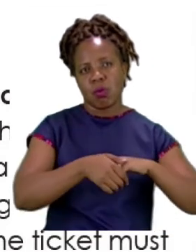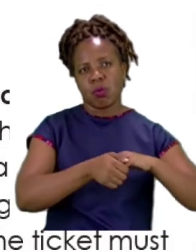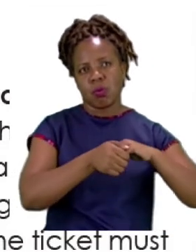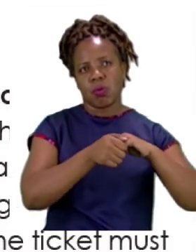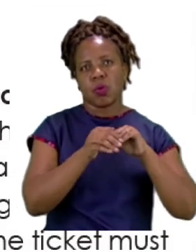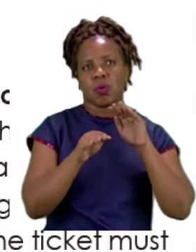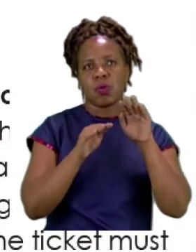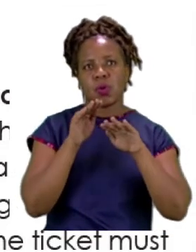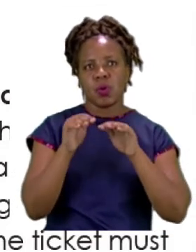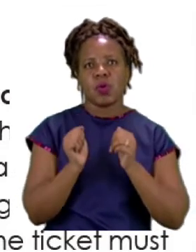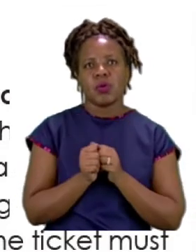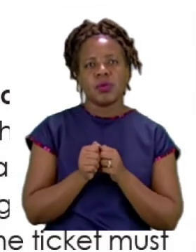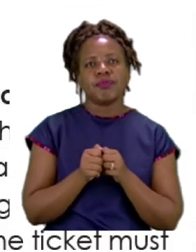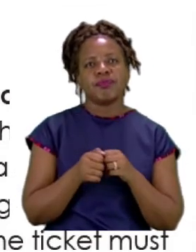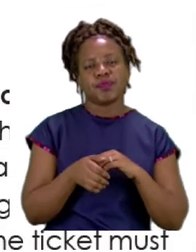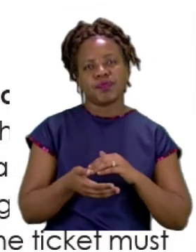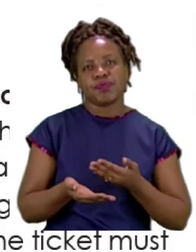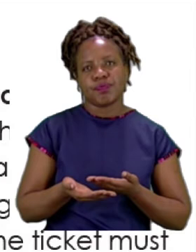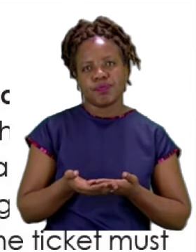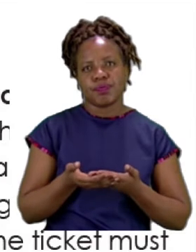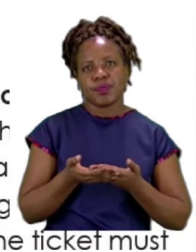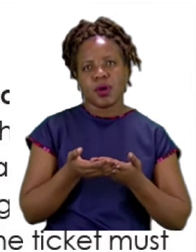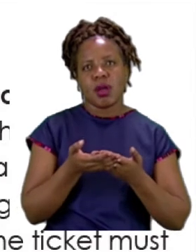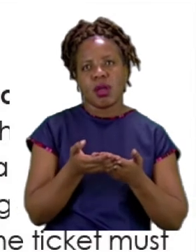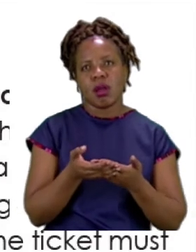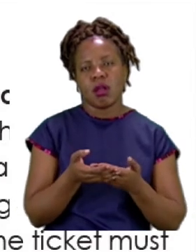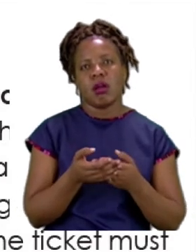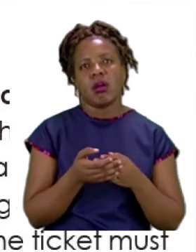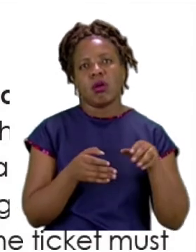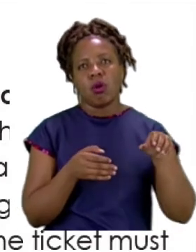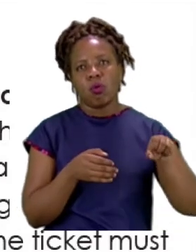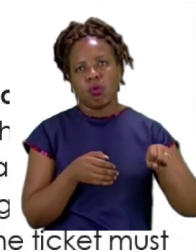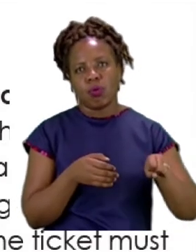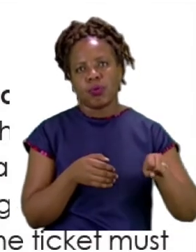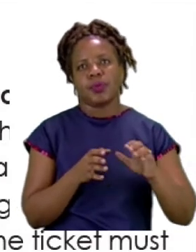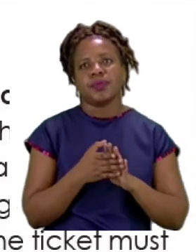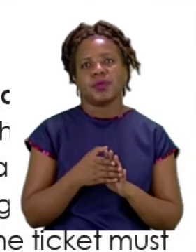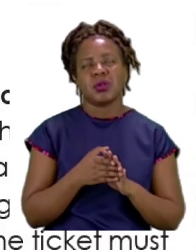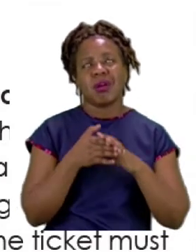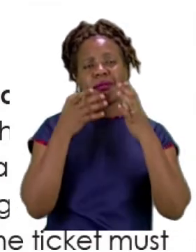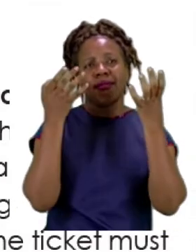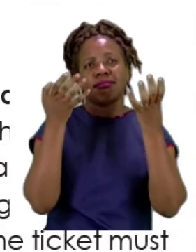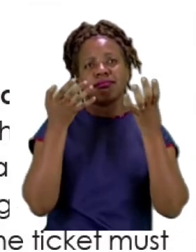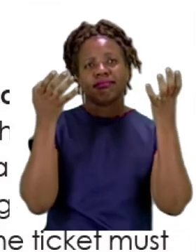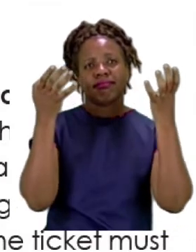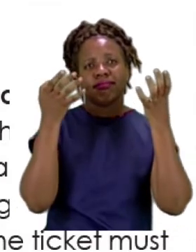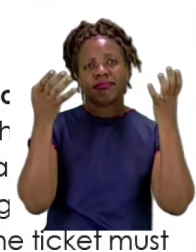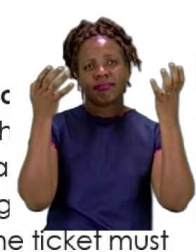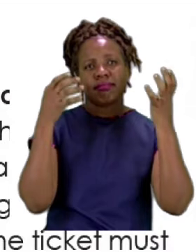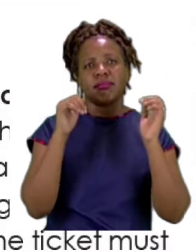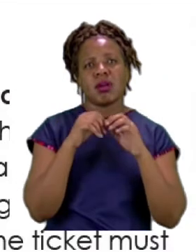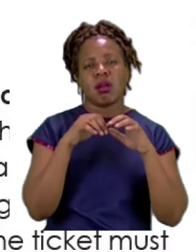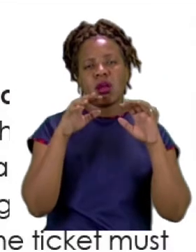rail. There were clouds in the air, and it rained and hailed, pails and